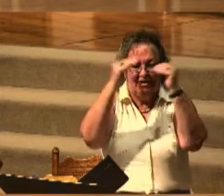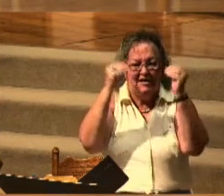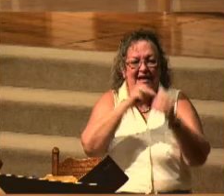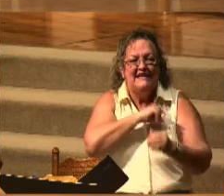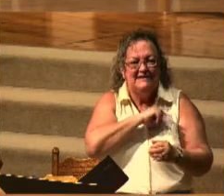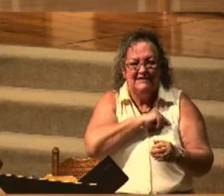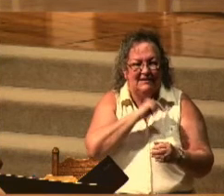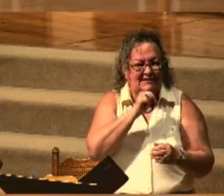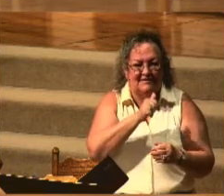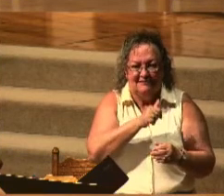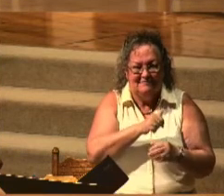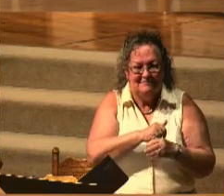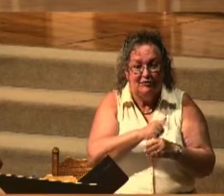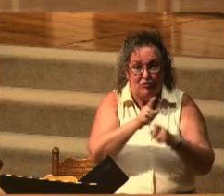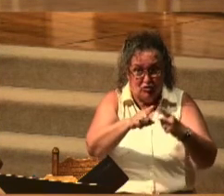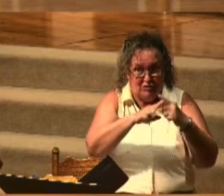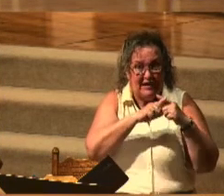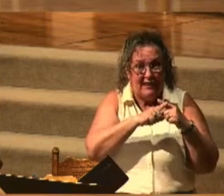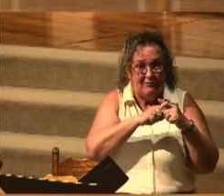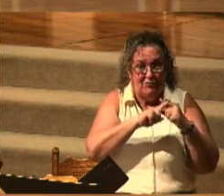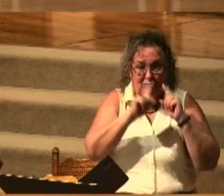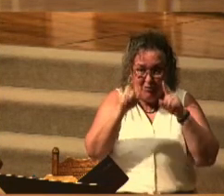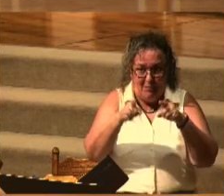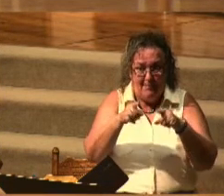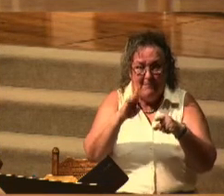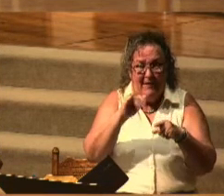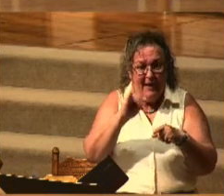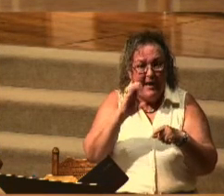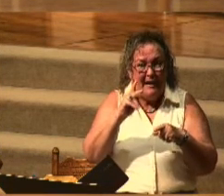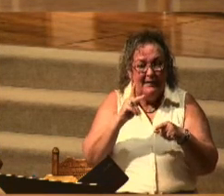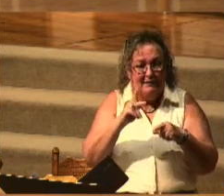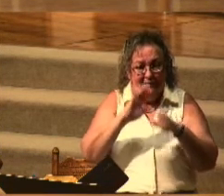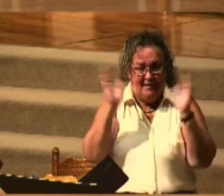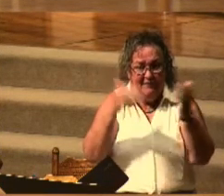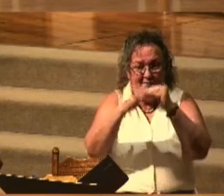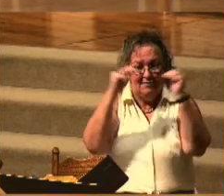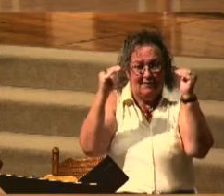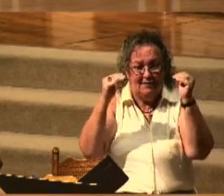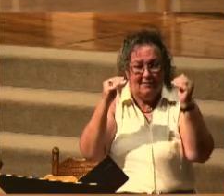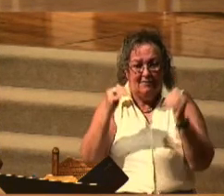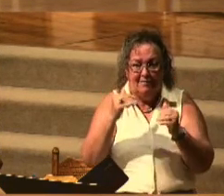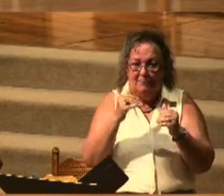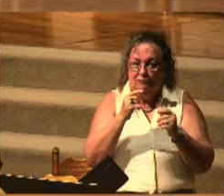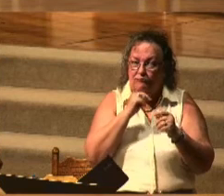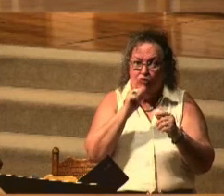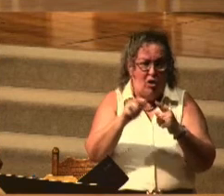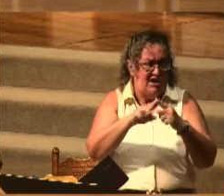Innocent. And if you're saved, you go back. If you're not saved, you go down.